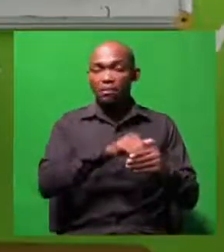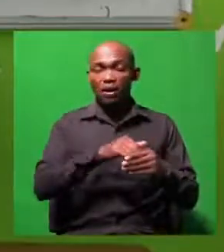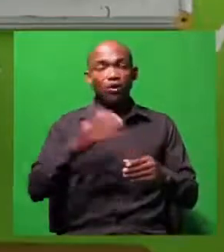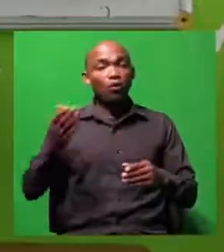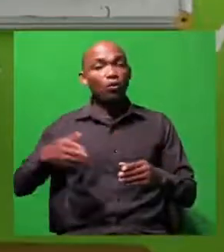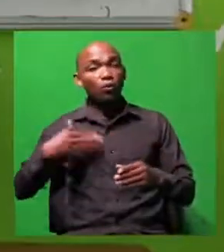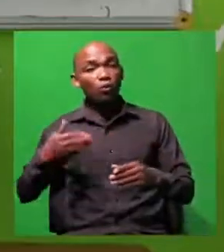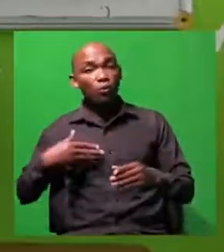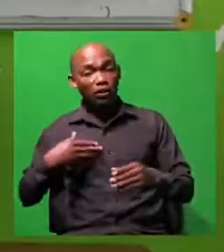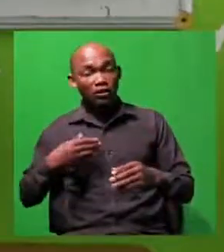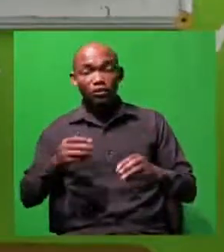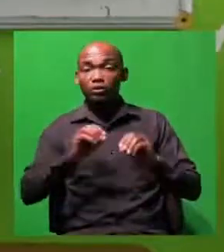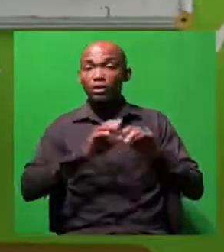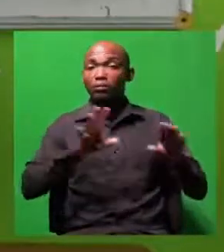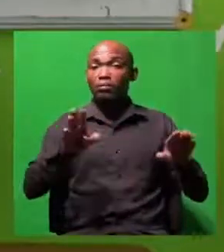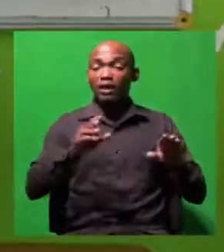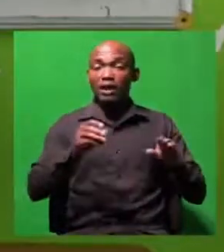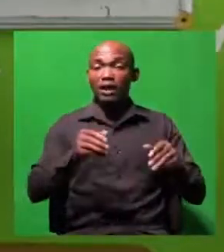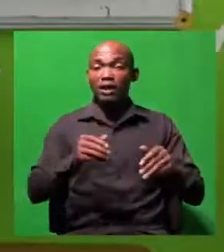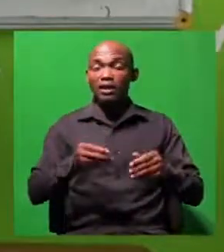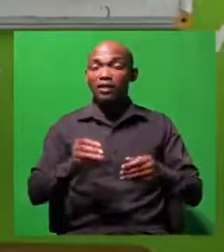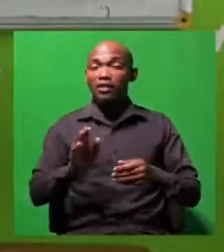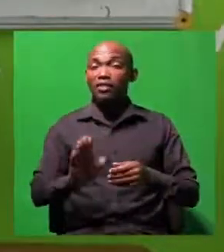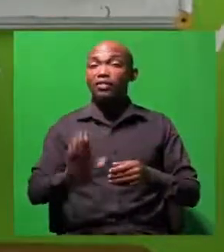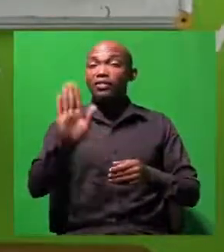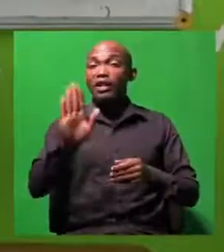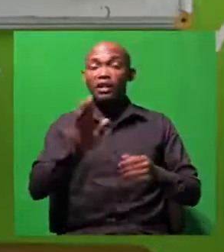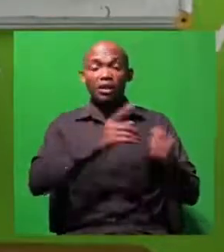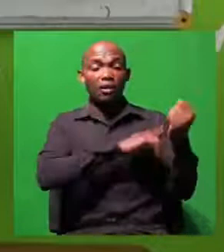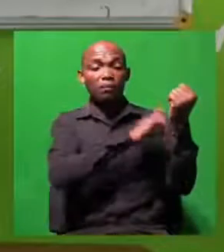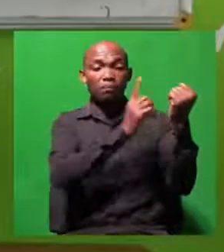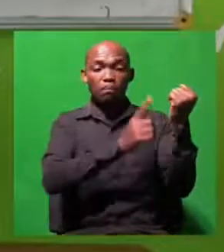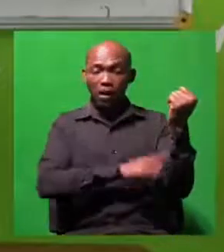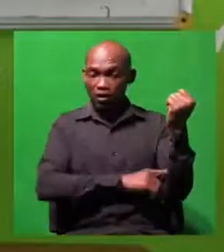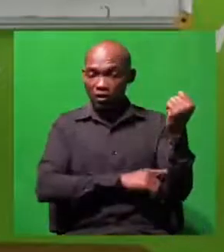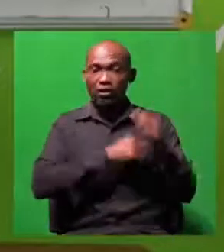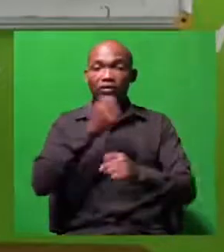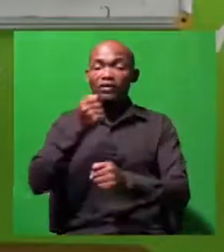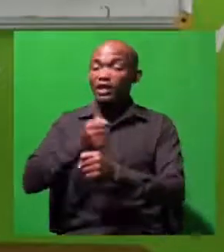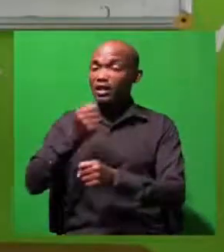members who were able to supply their power,